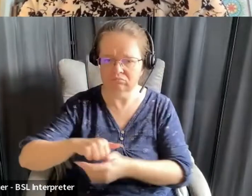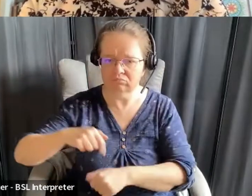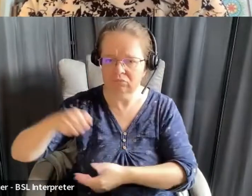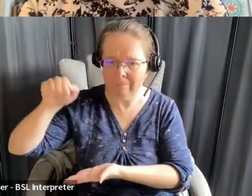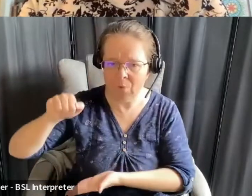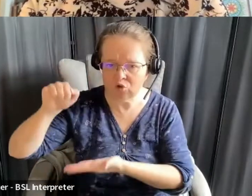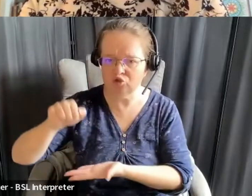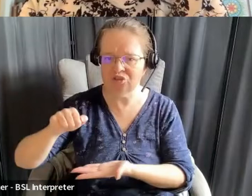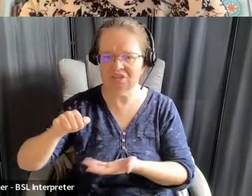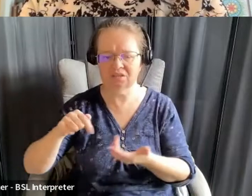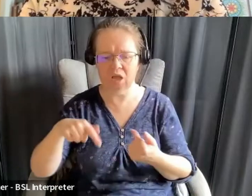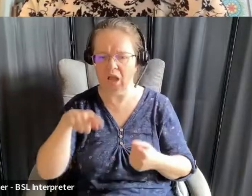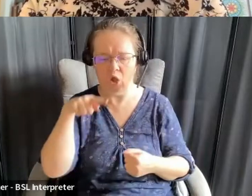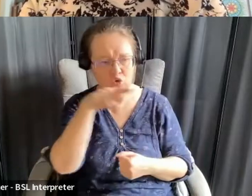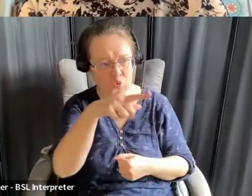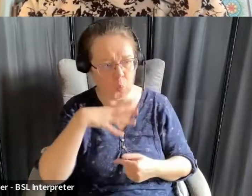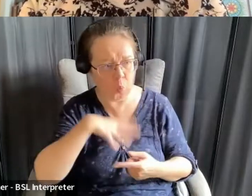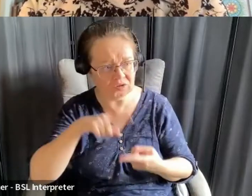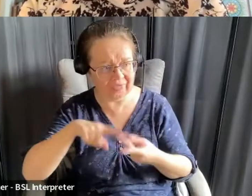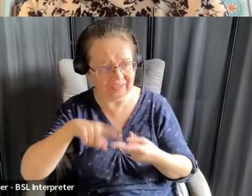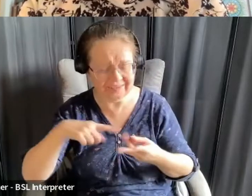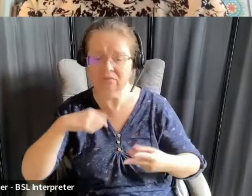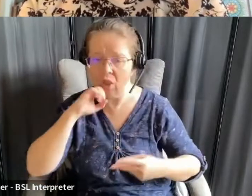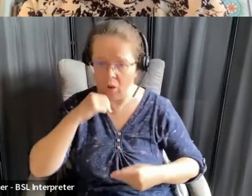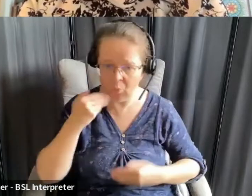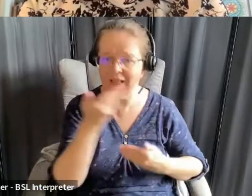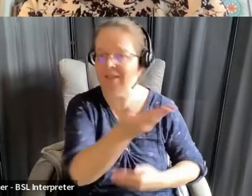the client what they actually want.